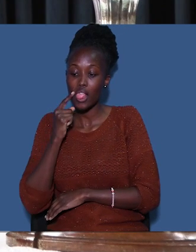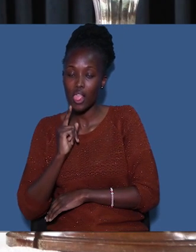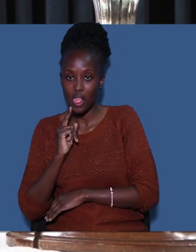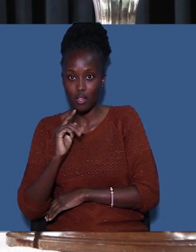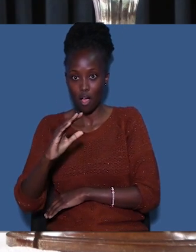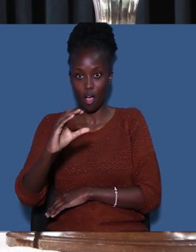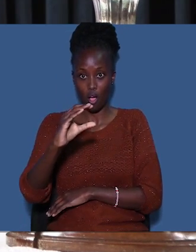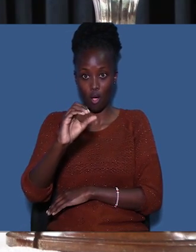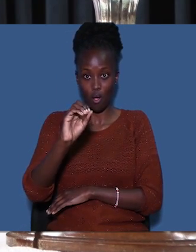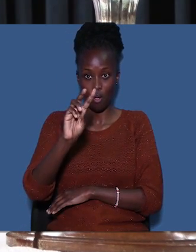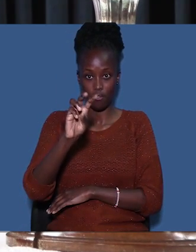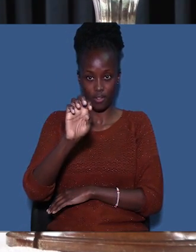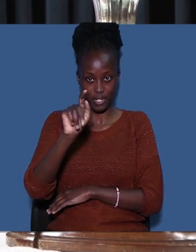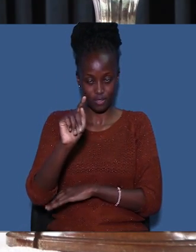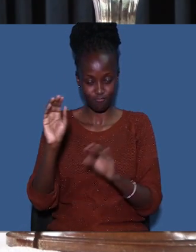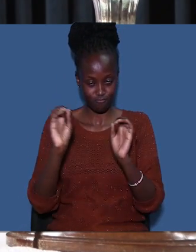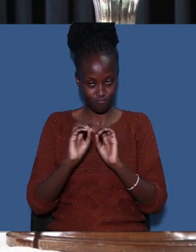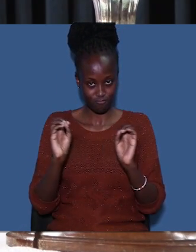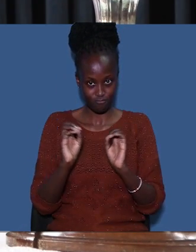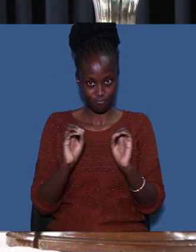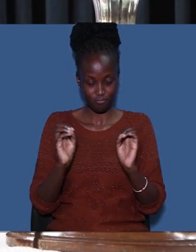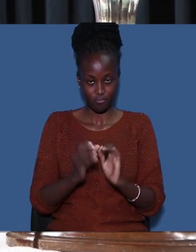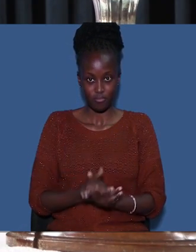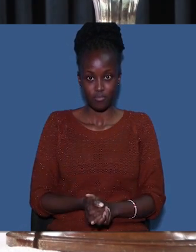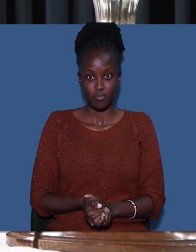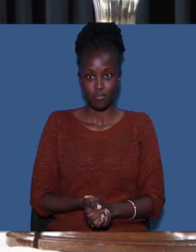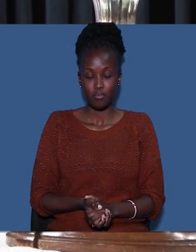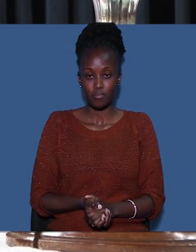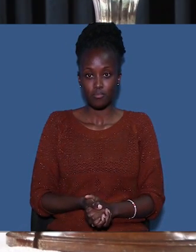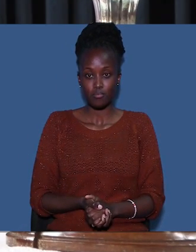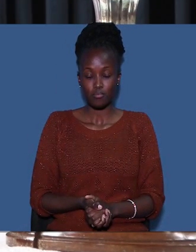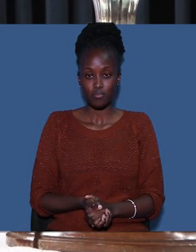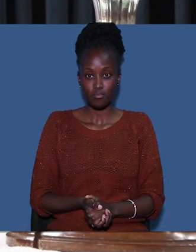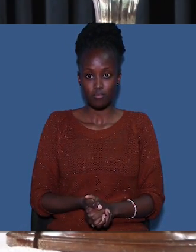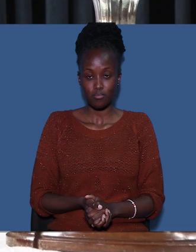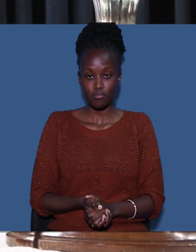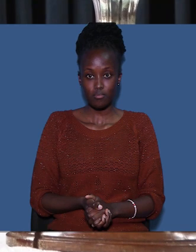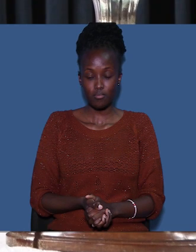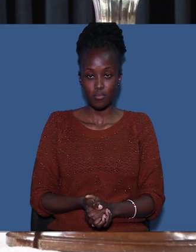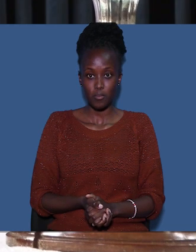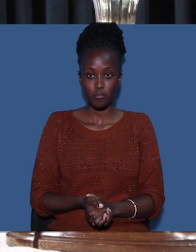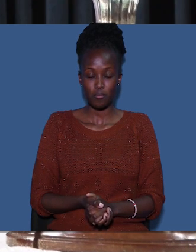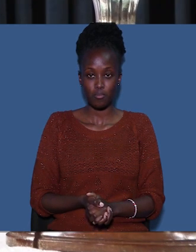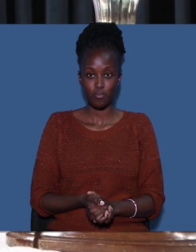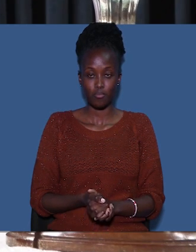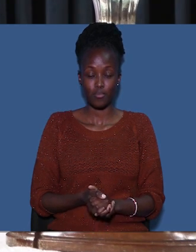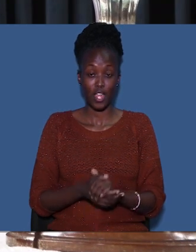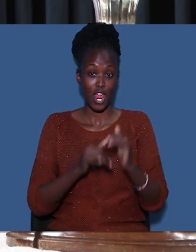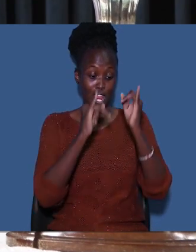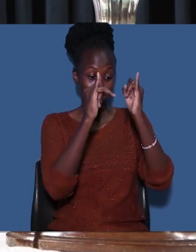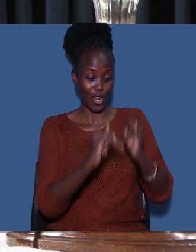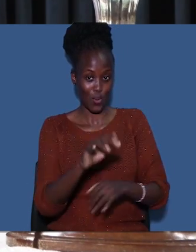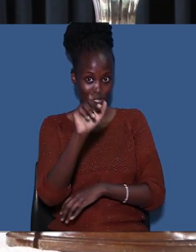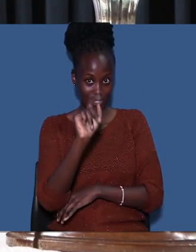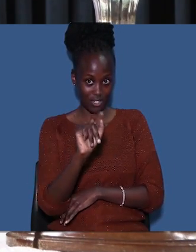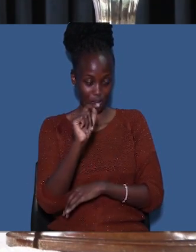is to desire, crave, or want anything which belongs to a neighbor. Fast forward to the New Testament, where